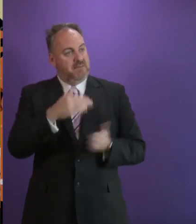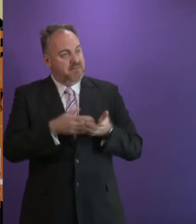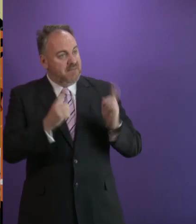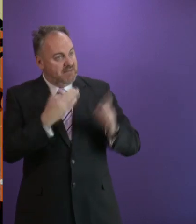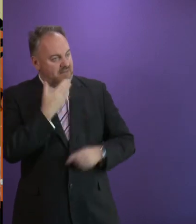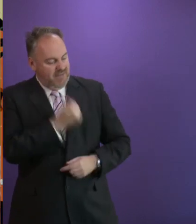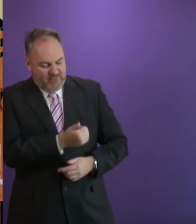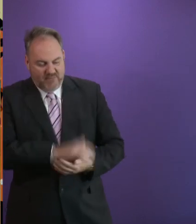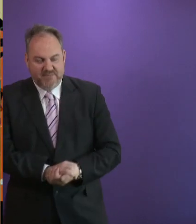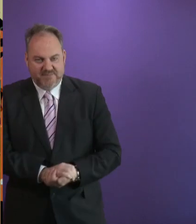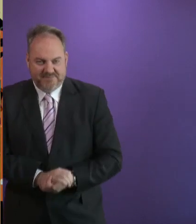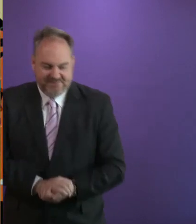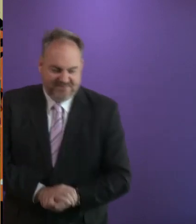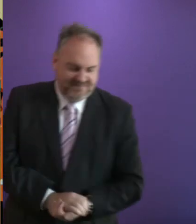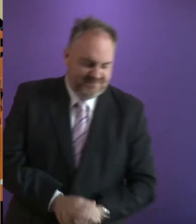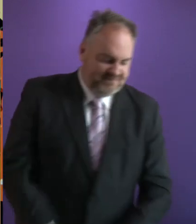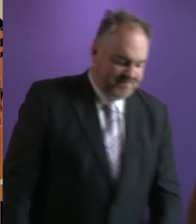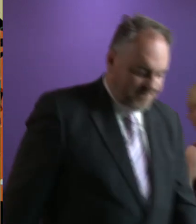please.